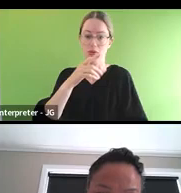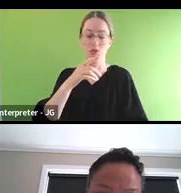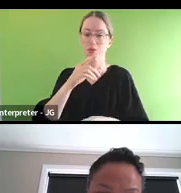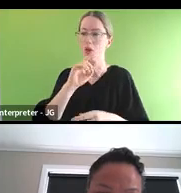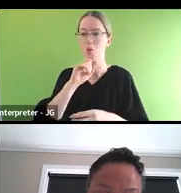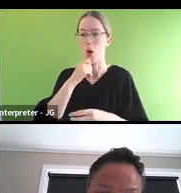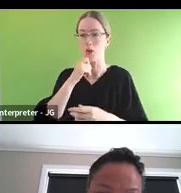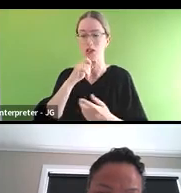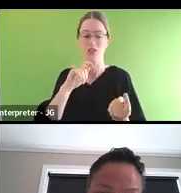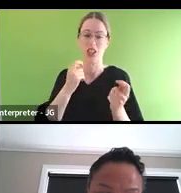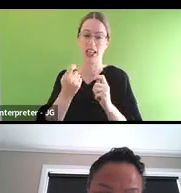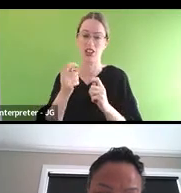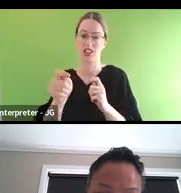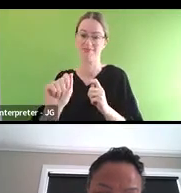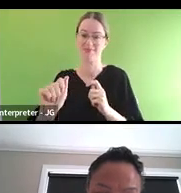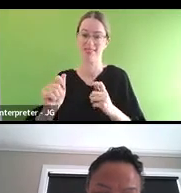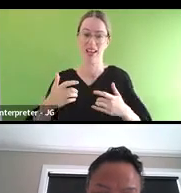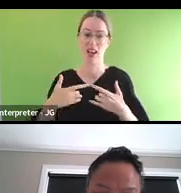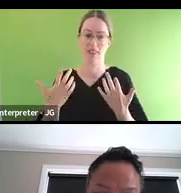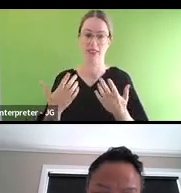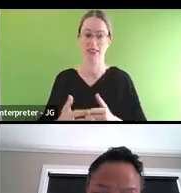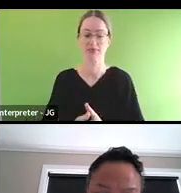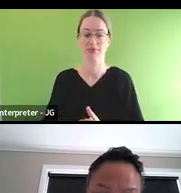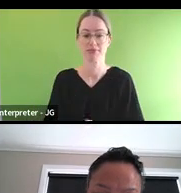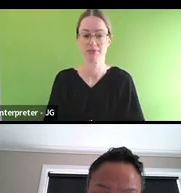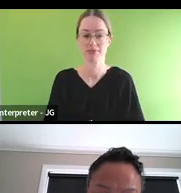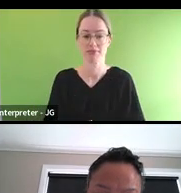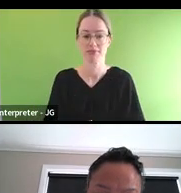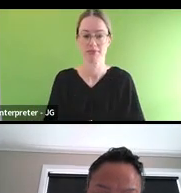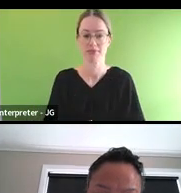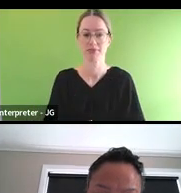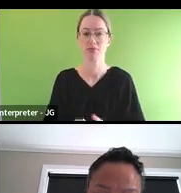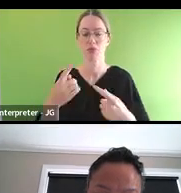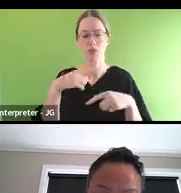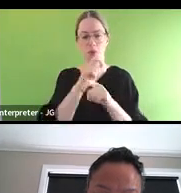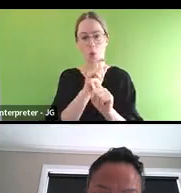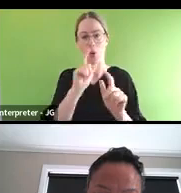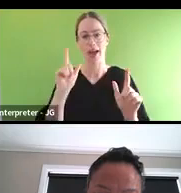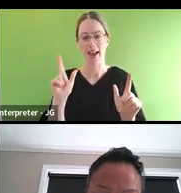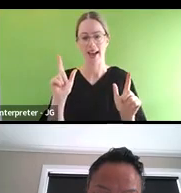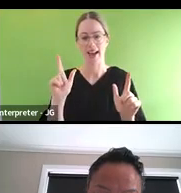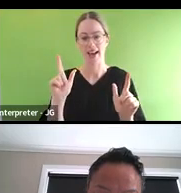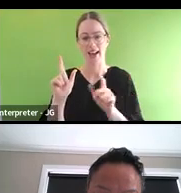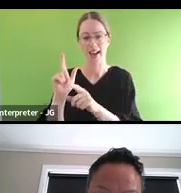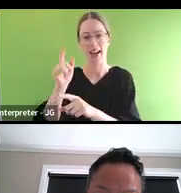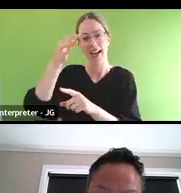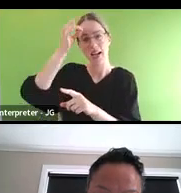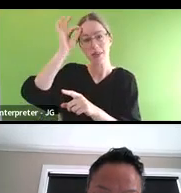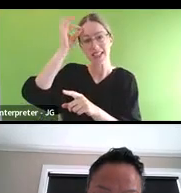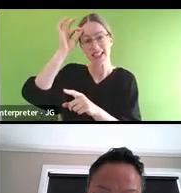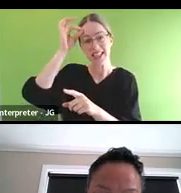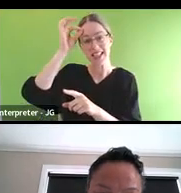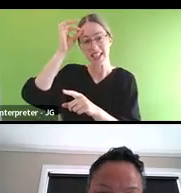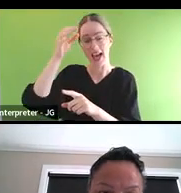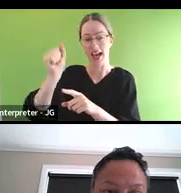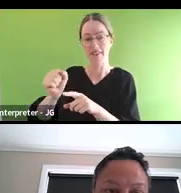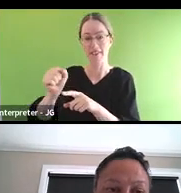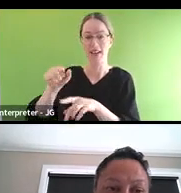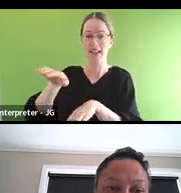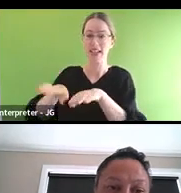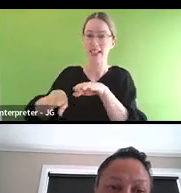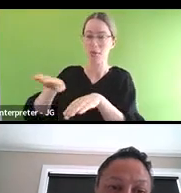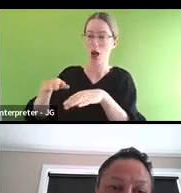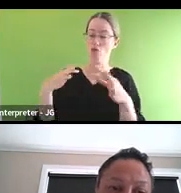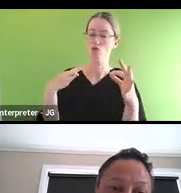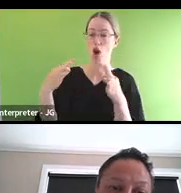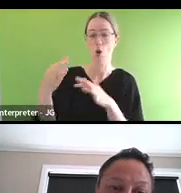not transform their lives. And we are aware that there have been committees with similar functions in the past. And our